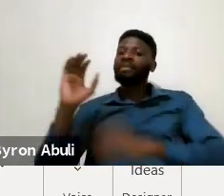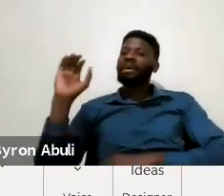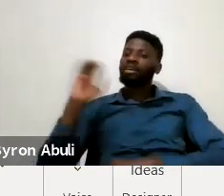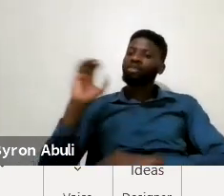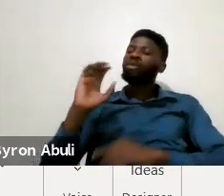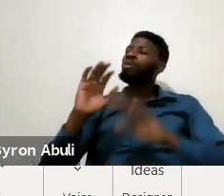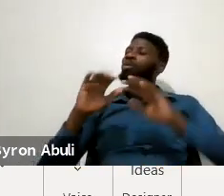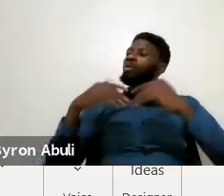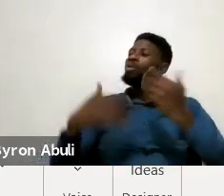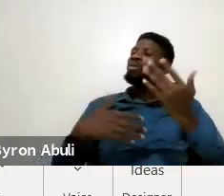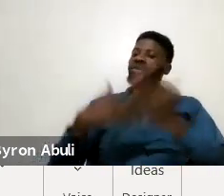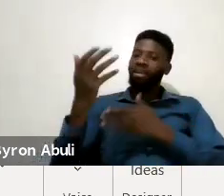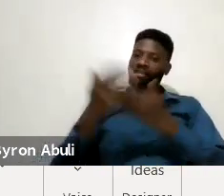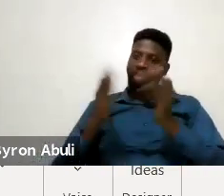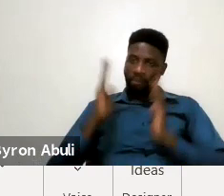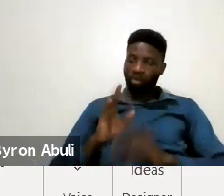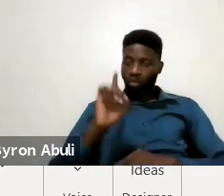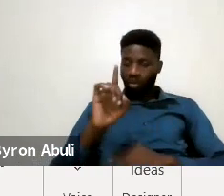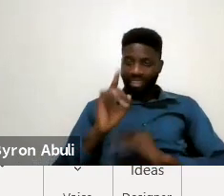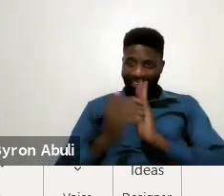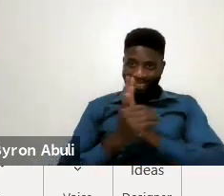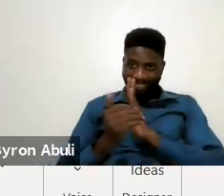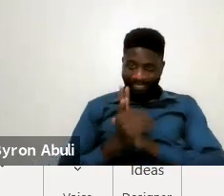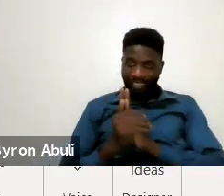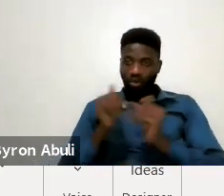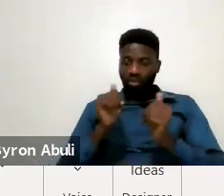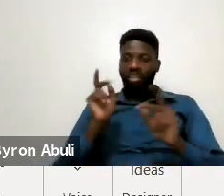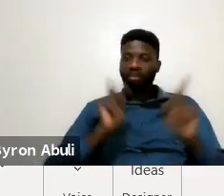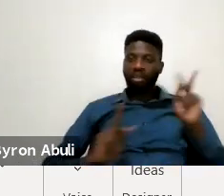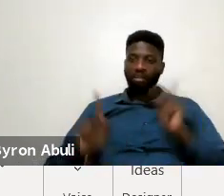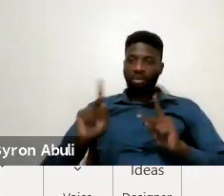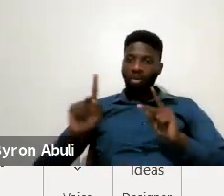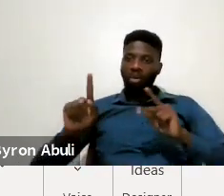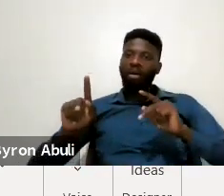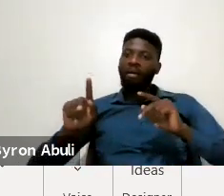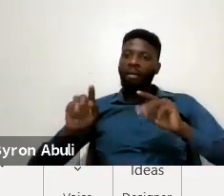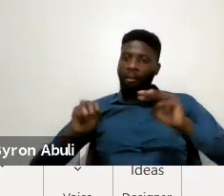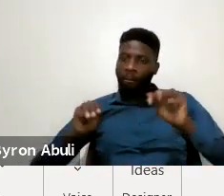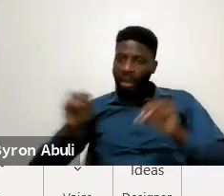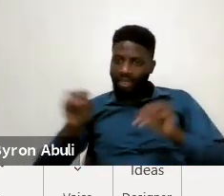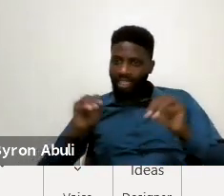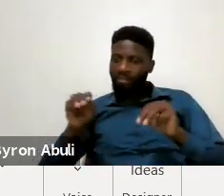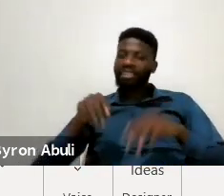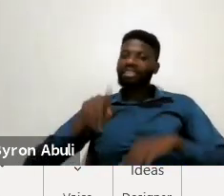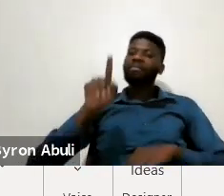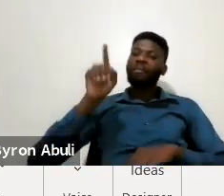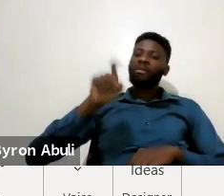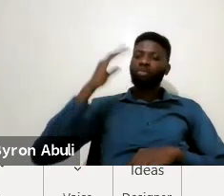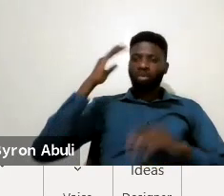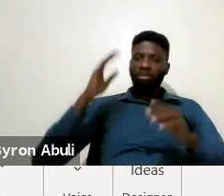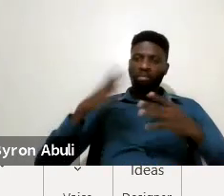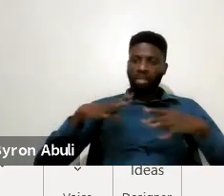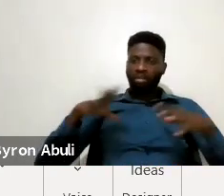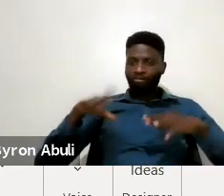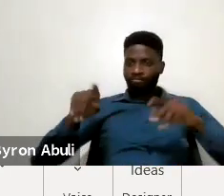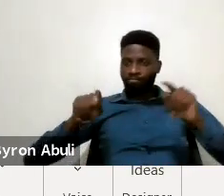So one of the skills I think required is people management. You're dealing with a lot of people. Therefore, you need to know, how do you handle people? How